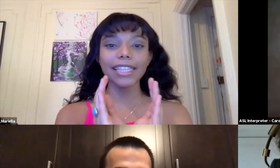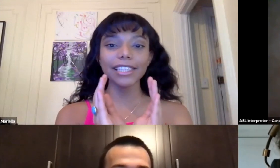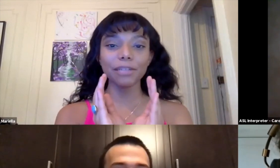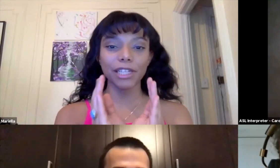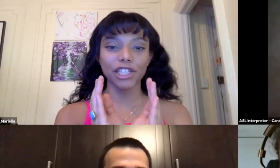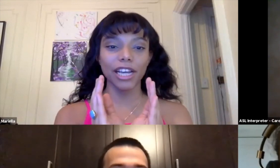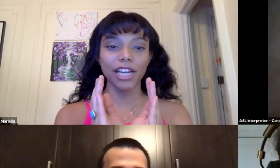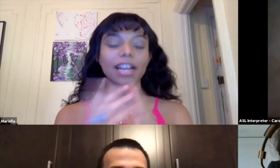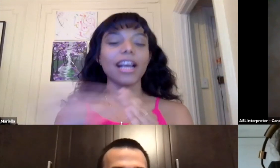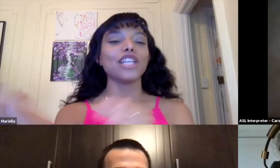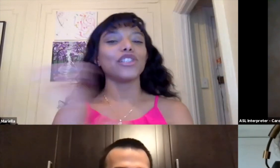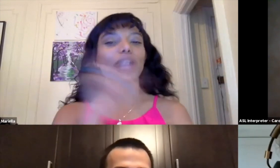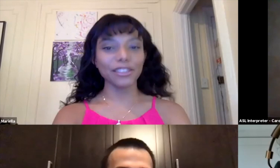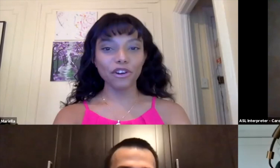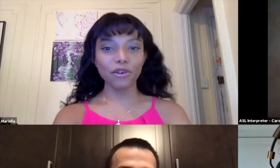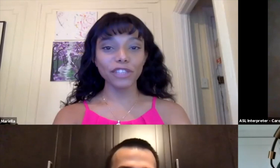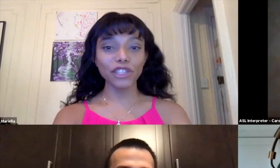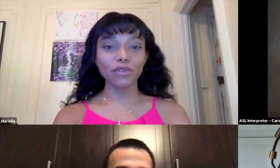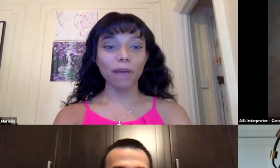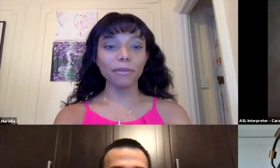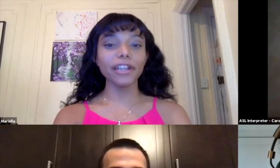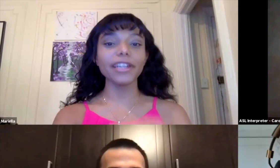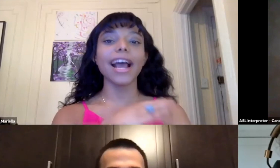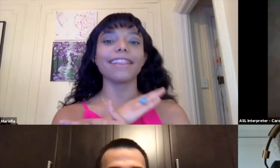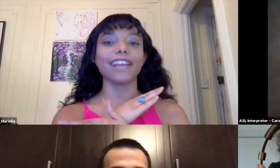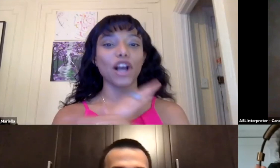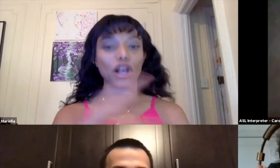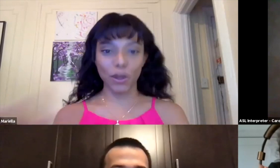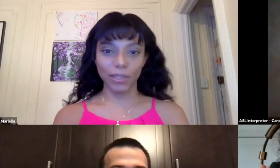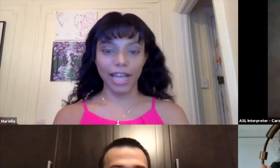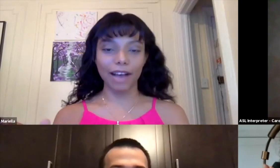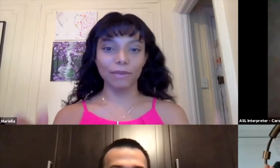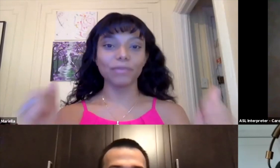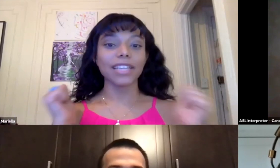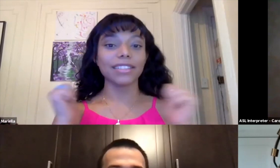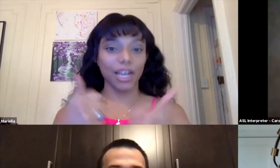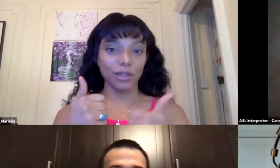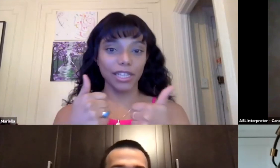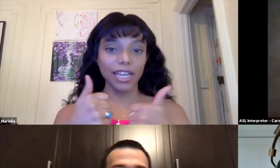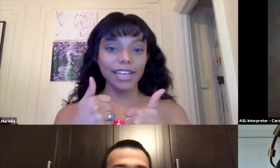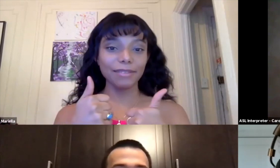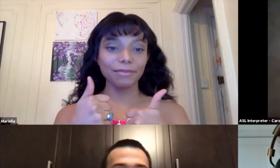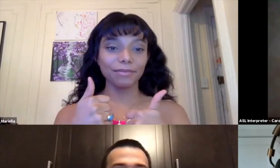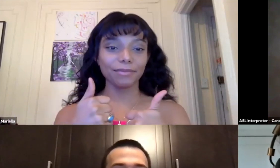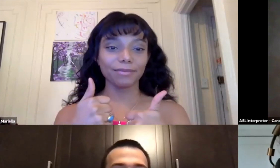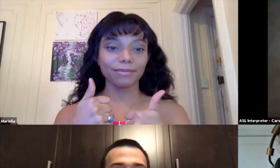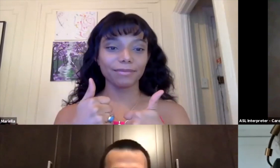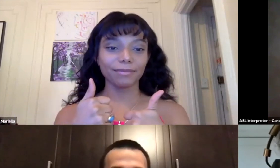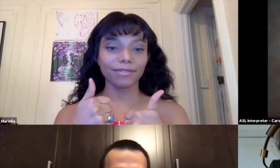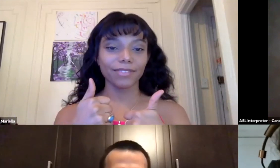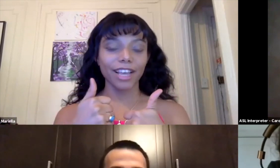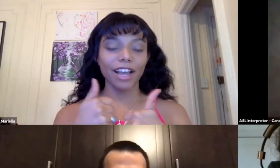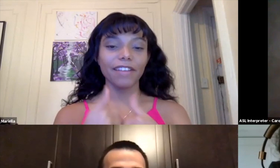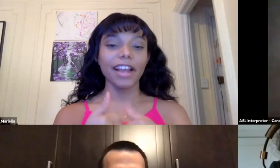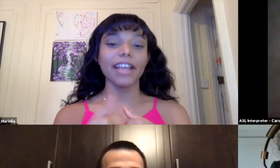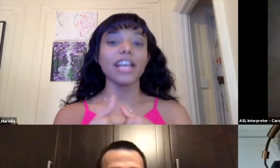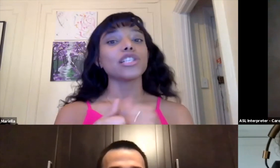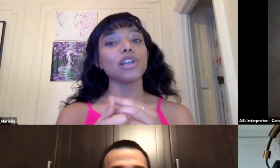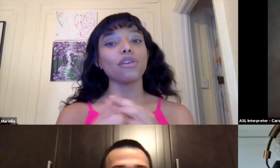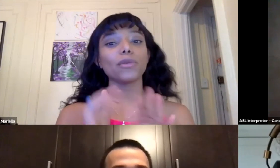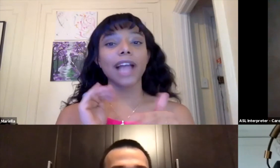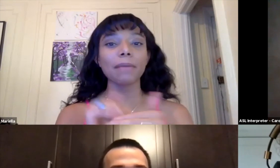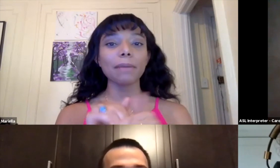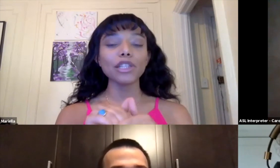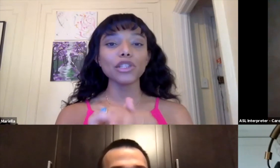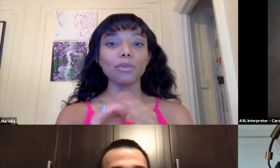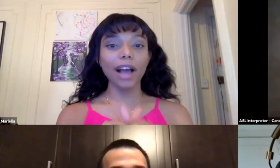5-minute intermission, transfer over to Robert, and then close out. Sounds good? All right,